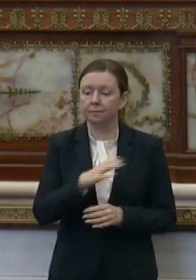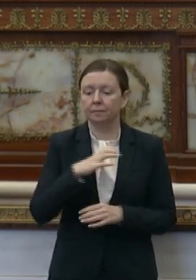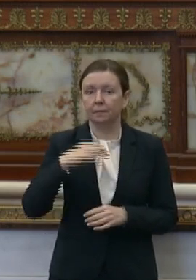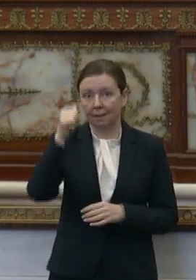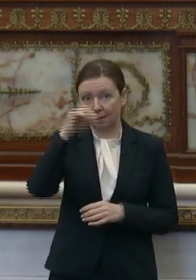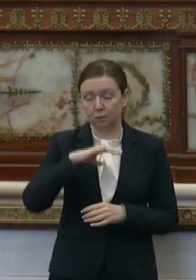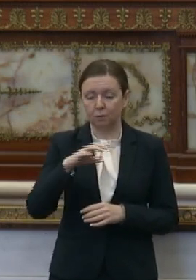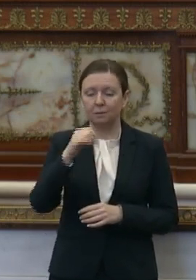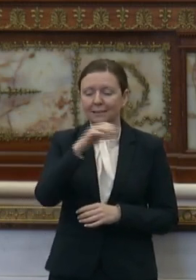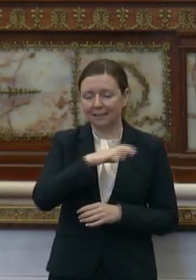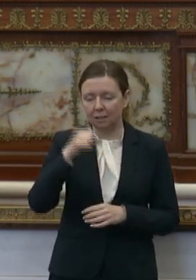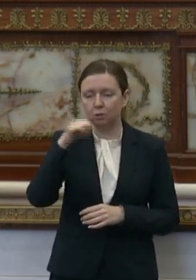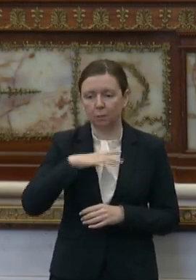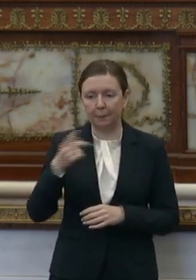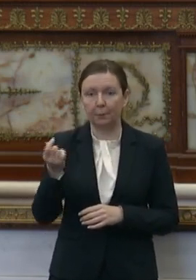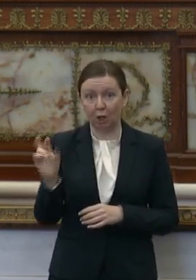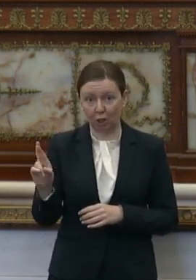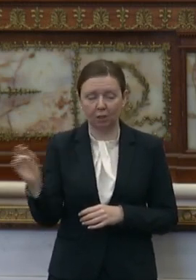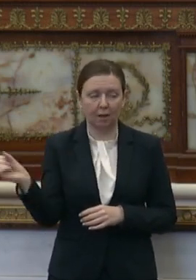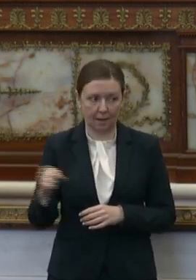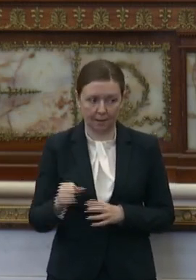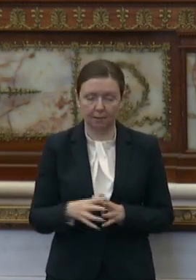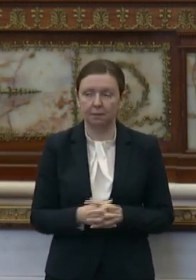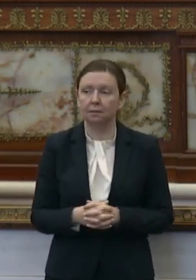Councilwoman Parker? Aye.